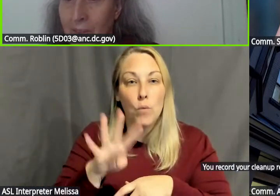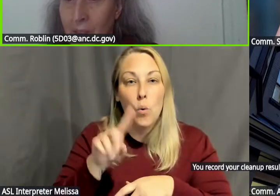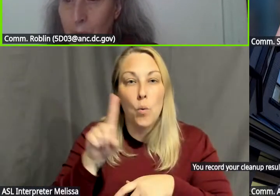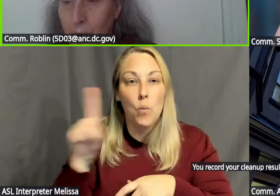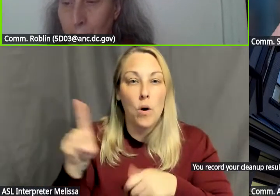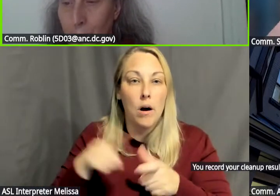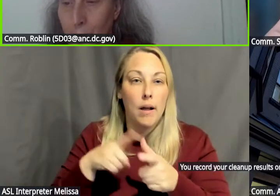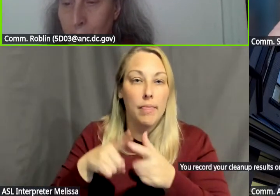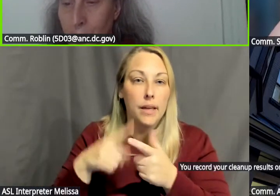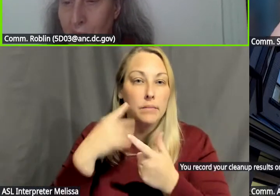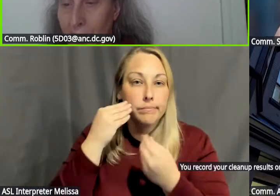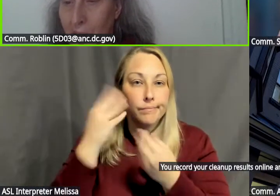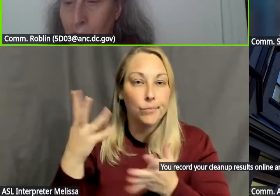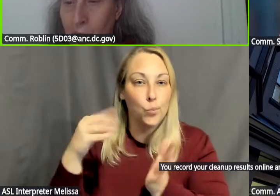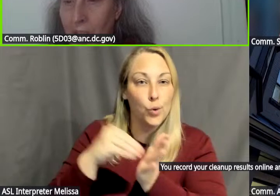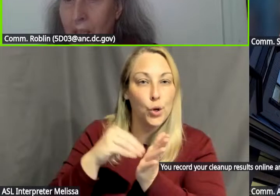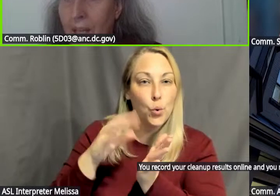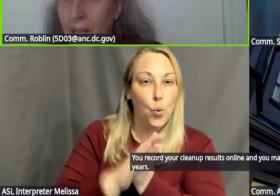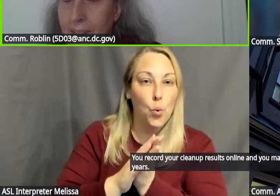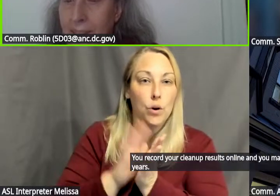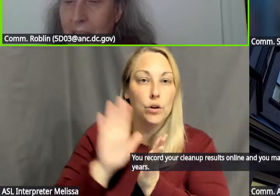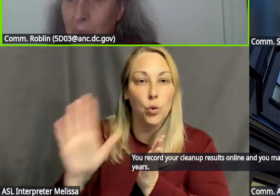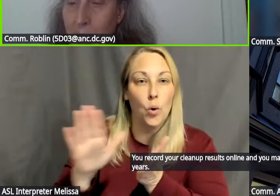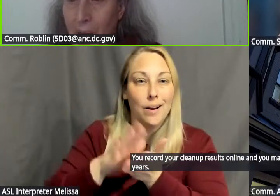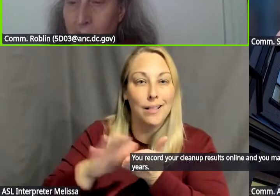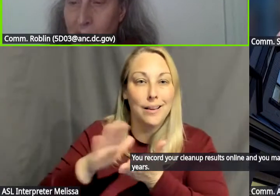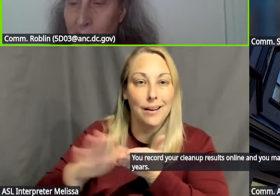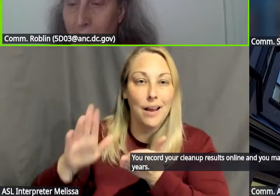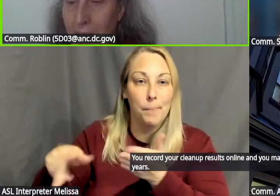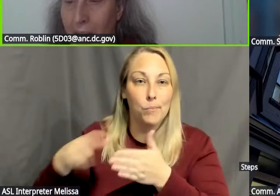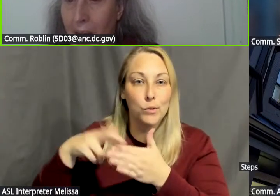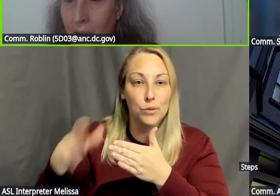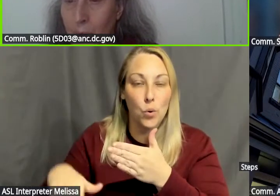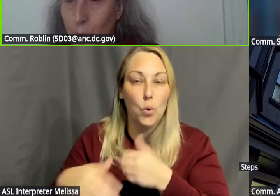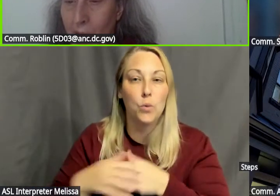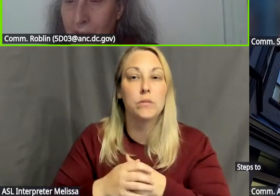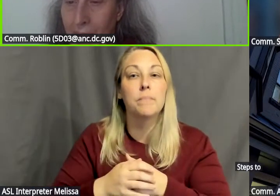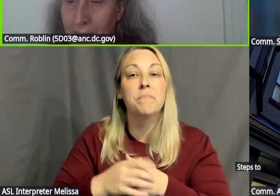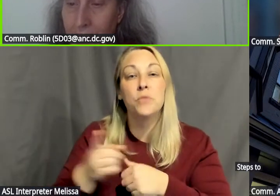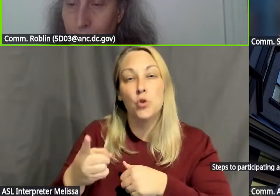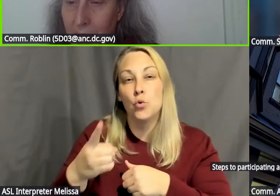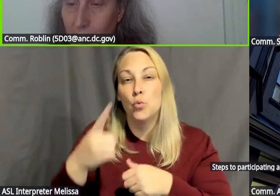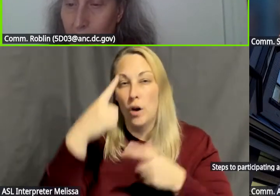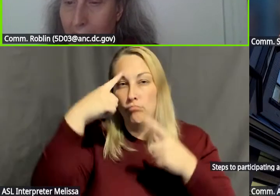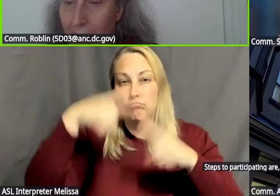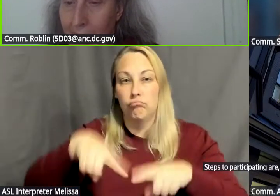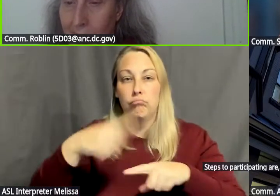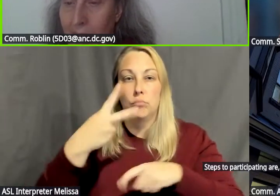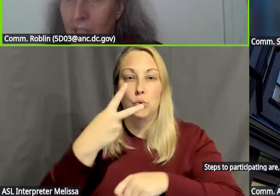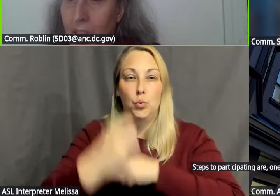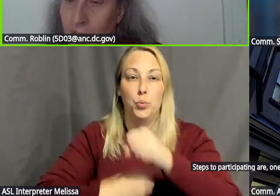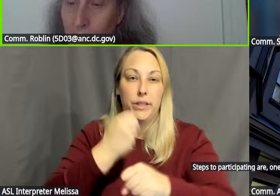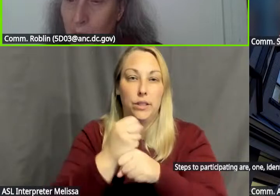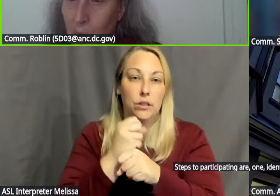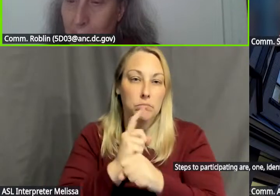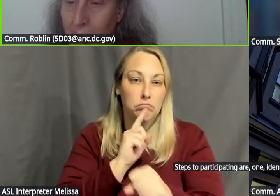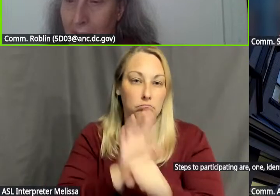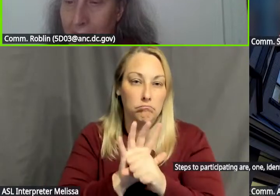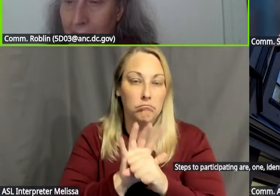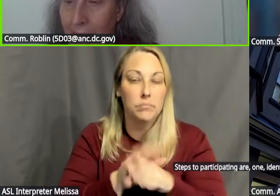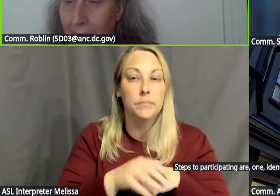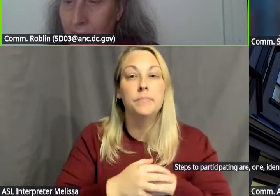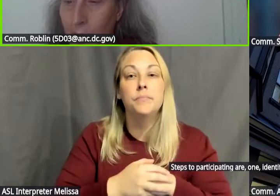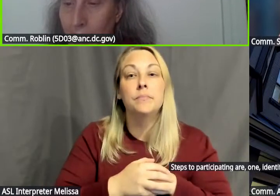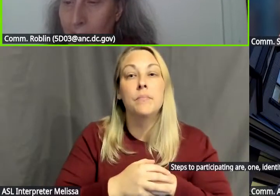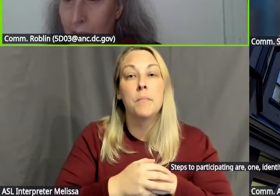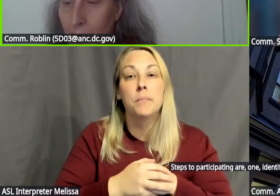the agreement for 2 years. Steps to participating are: 1, identify your blocks; 2, apply